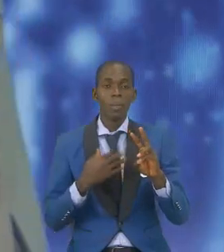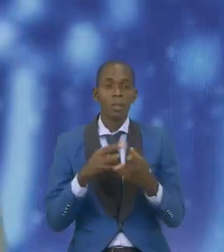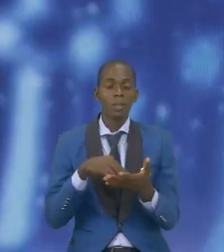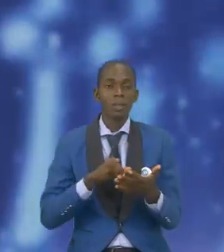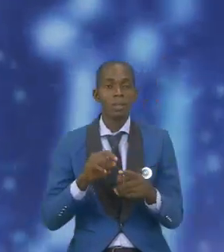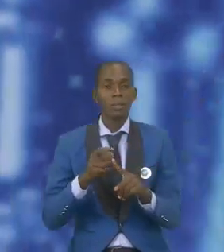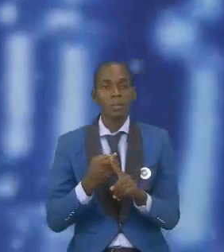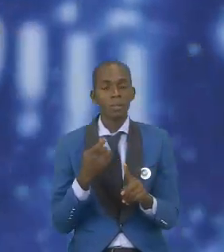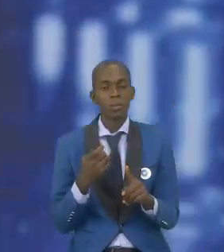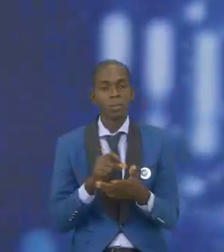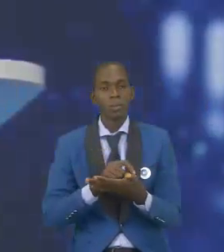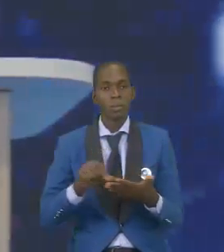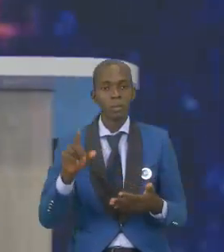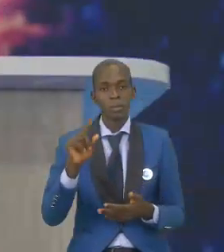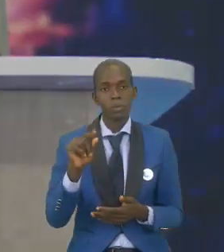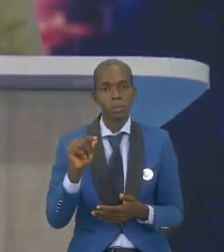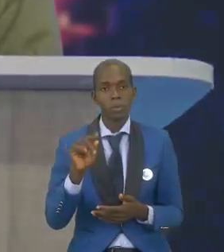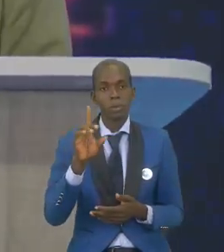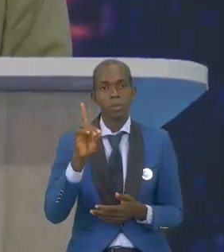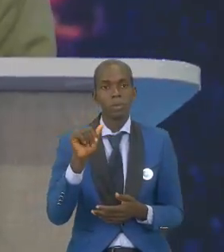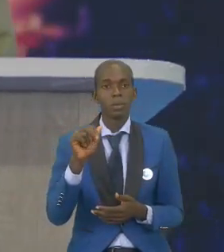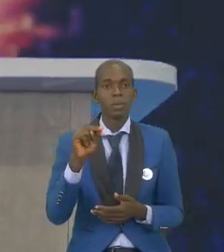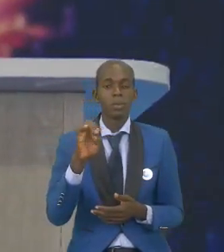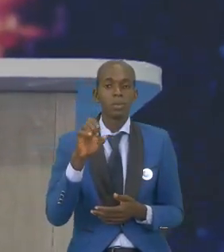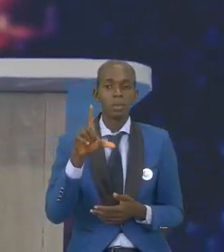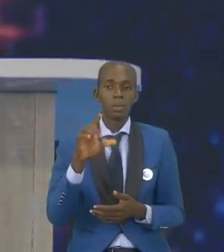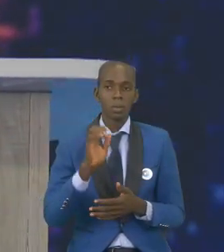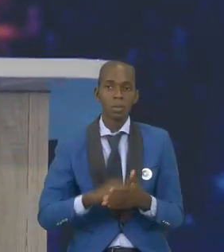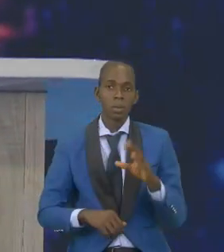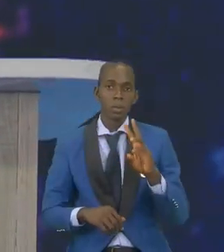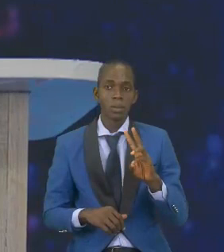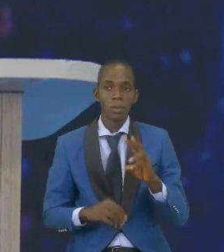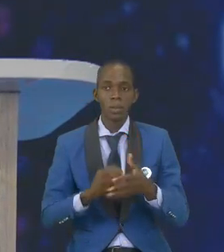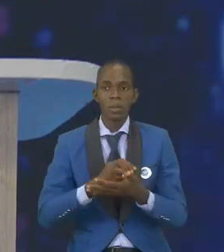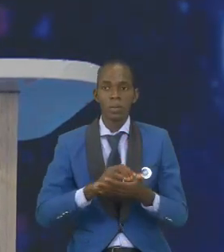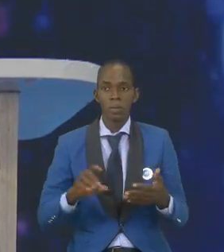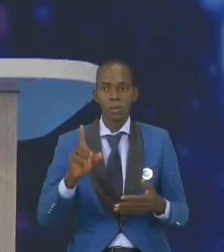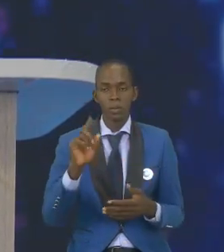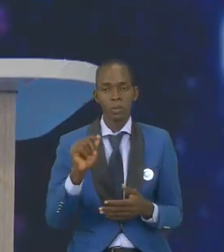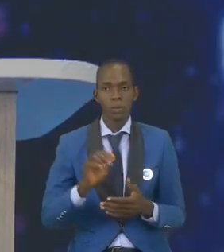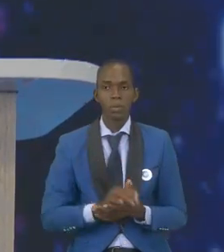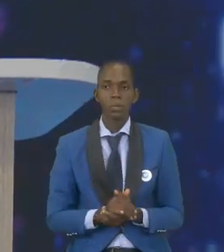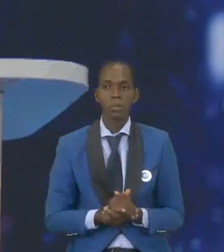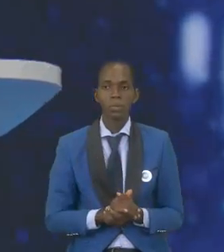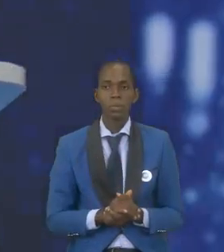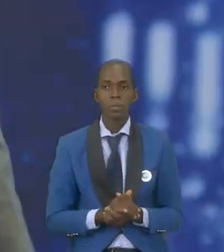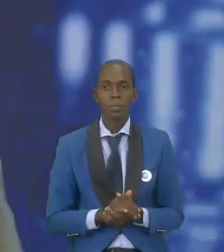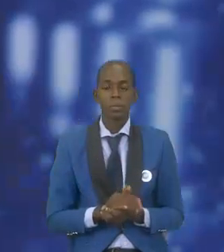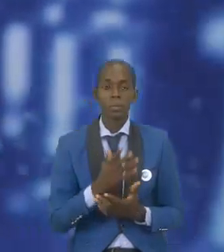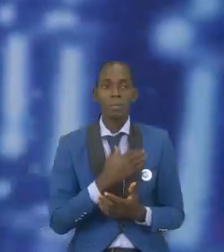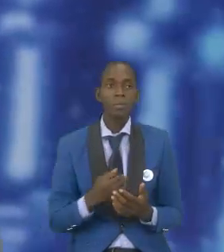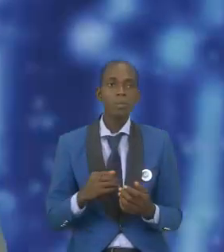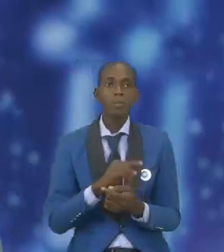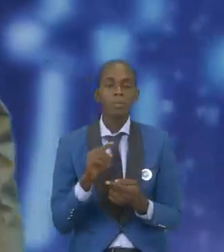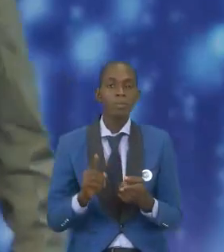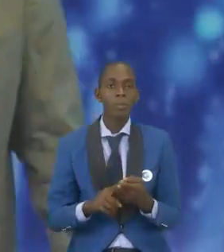20. Daniel chapter 6. We're looking at verse 20. And when he